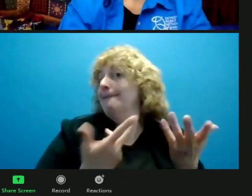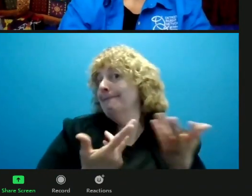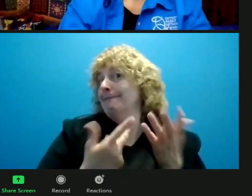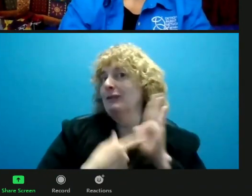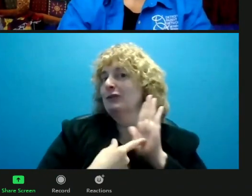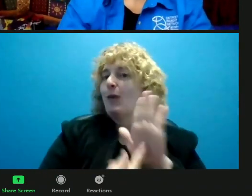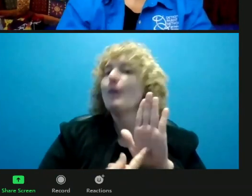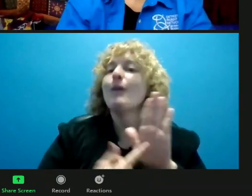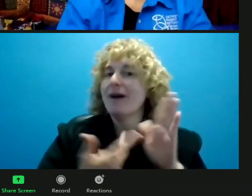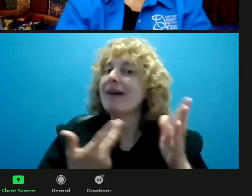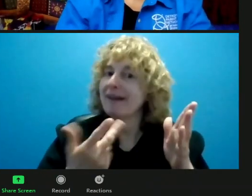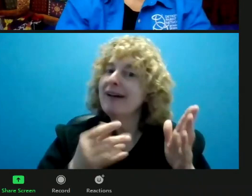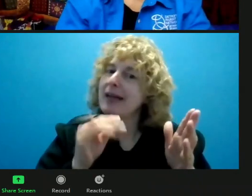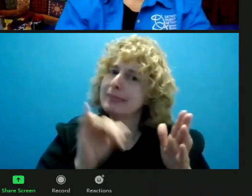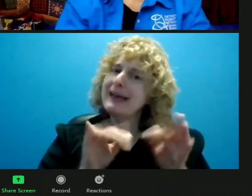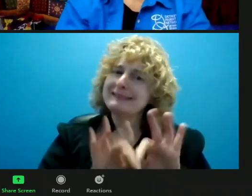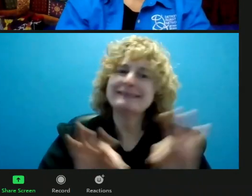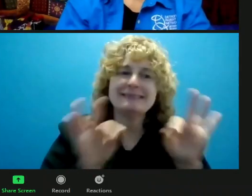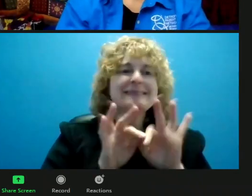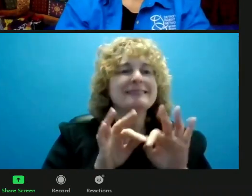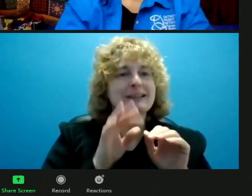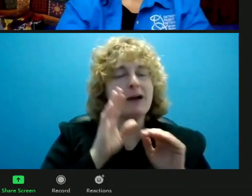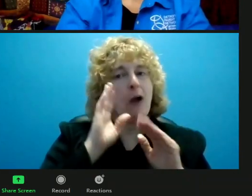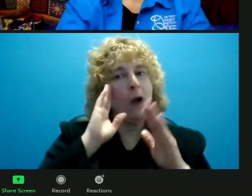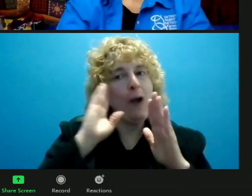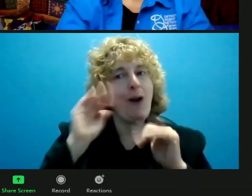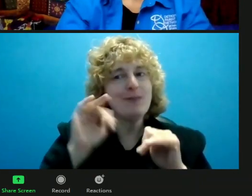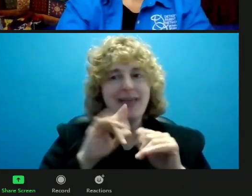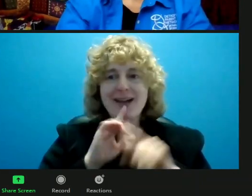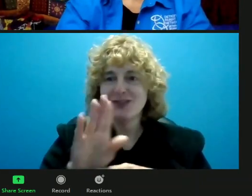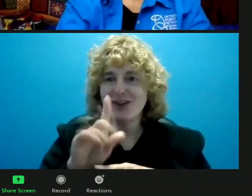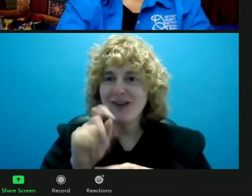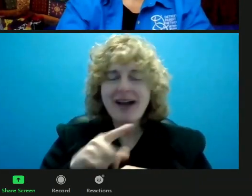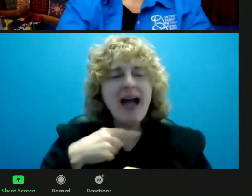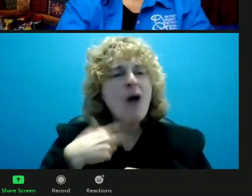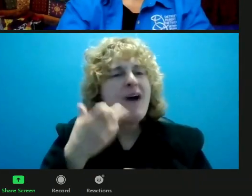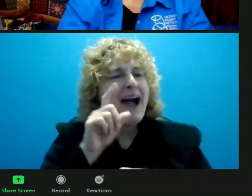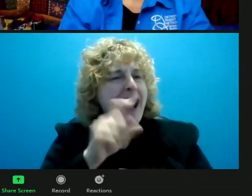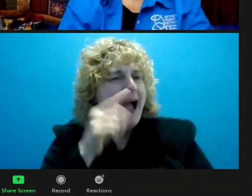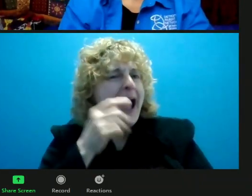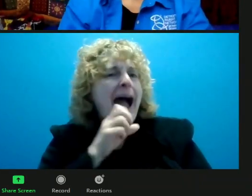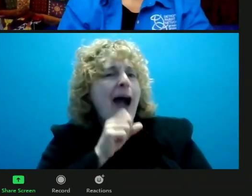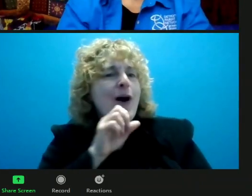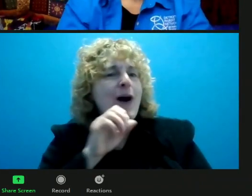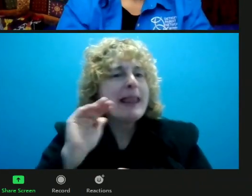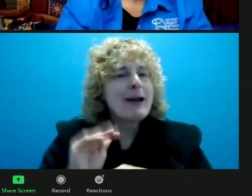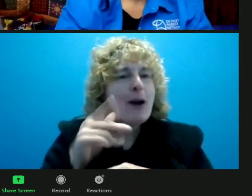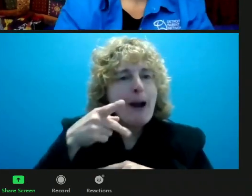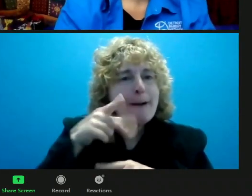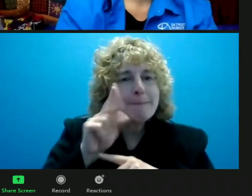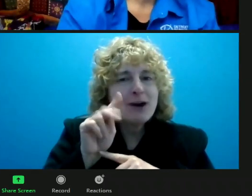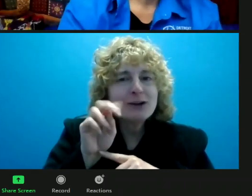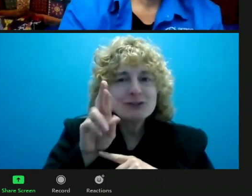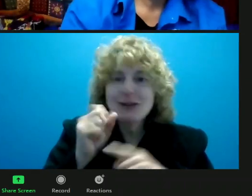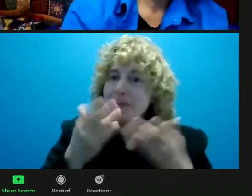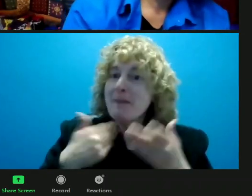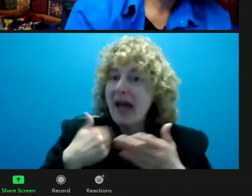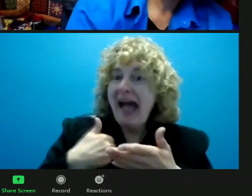It does. And I, I sort of want to know how old the little putters is because maybe I have some little putters in my family. Um,